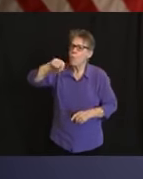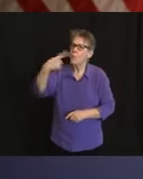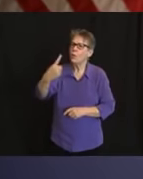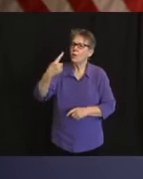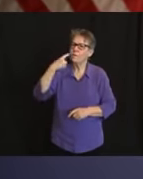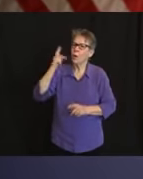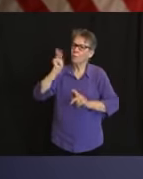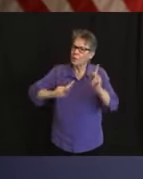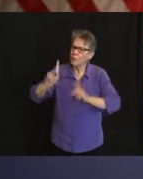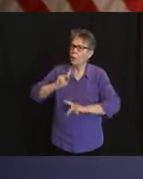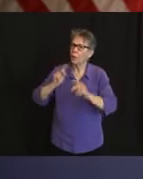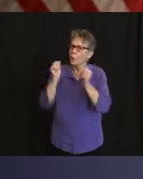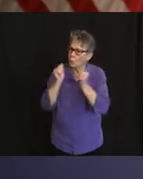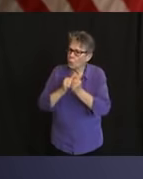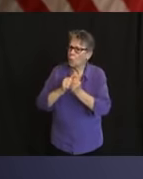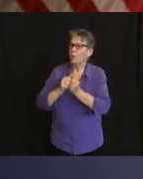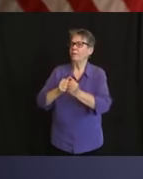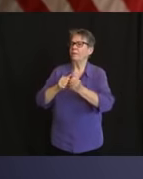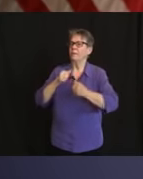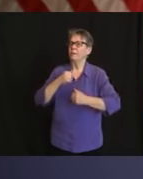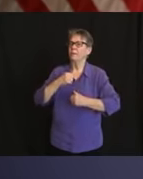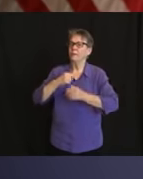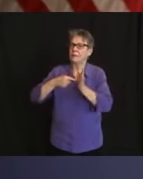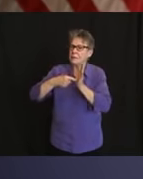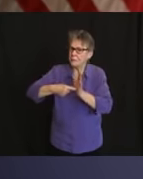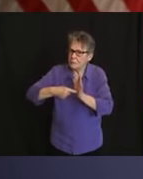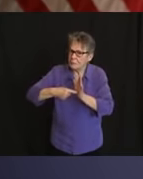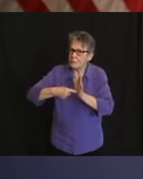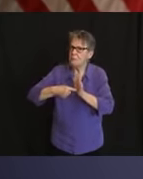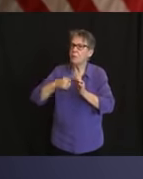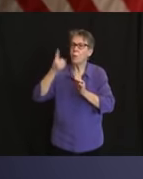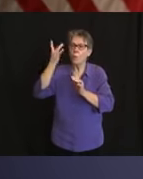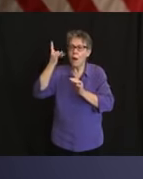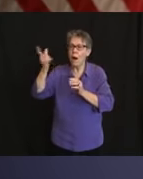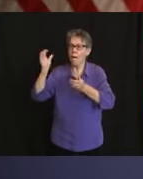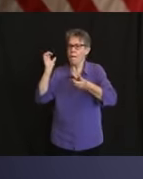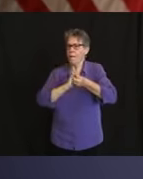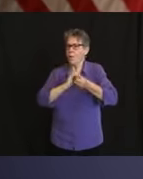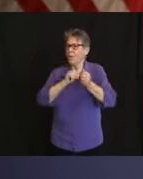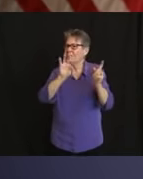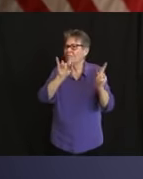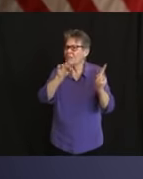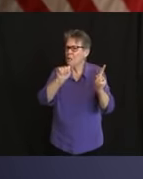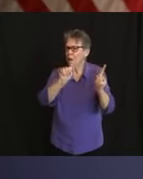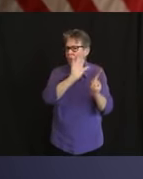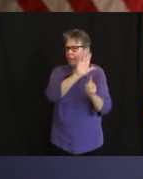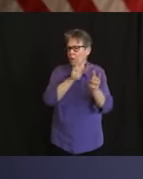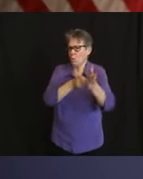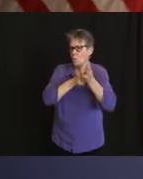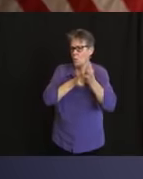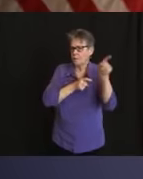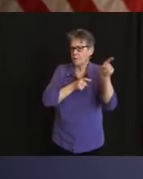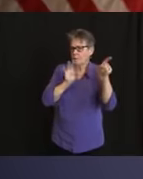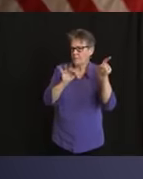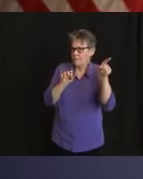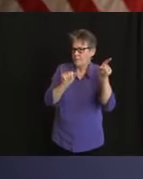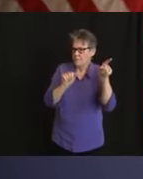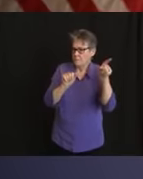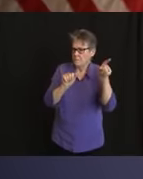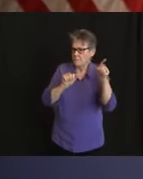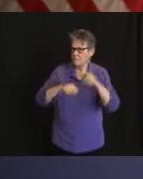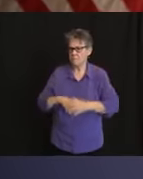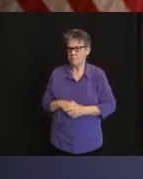not what the facts are. But I will repeat what I said yesterday. The entire testing regime with an eye down